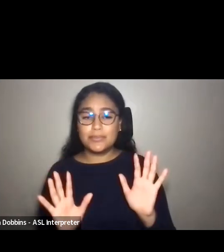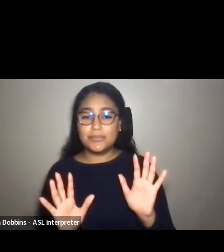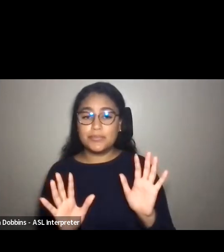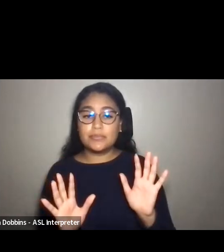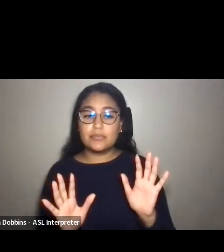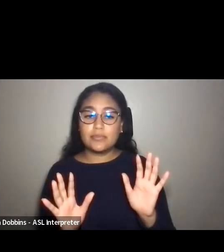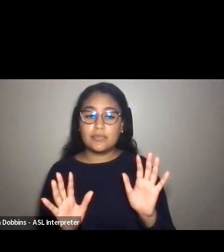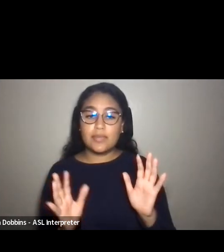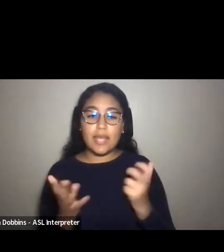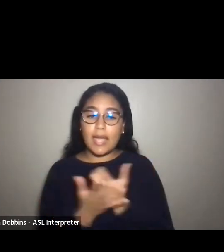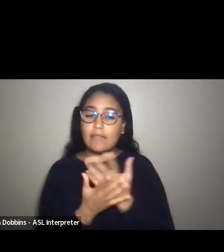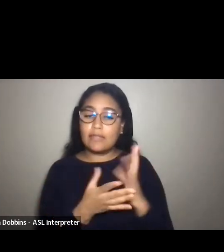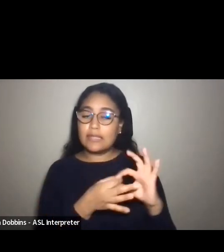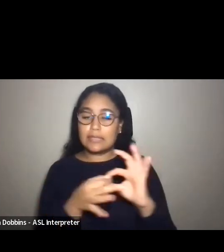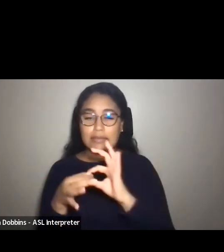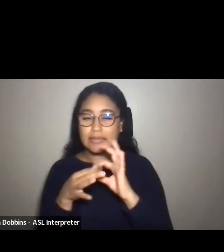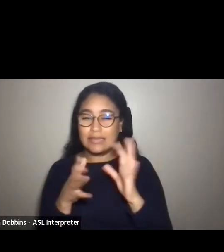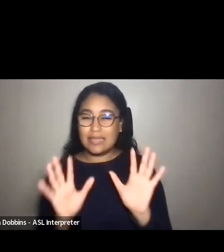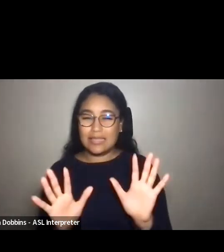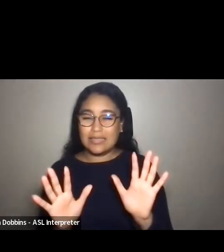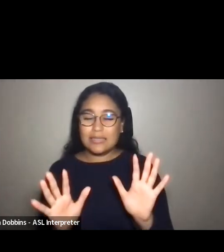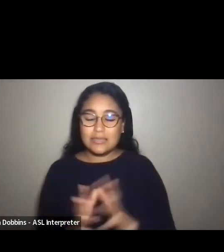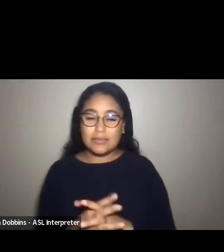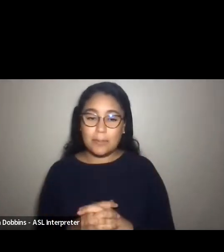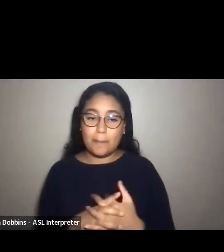It's all relative. So